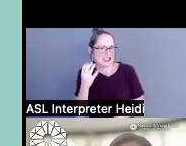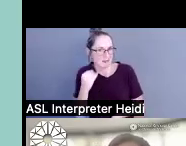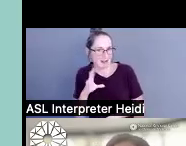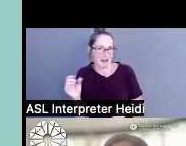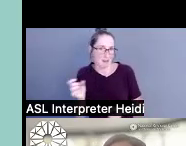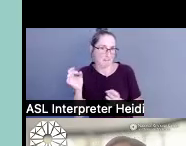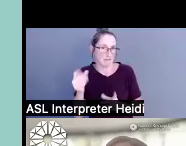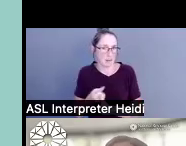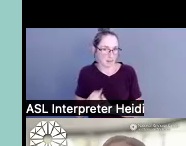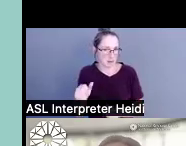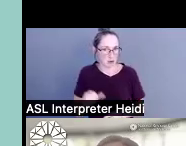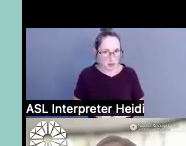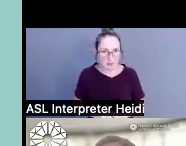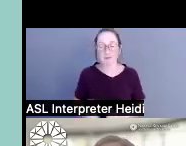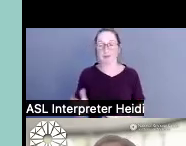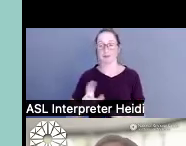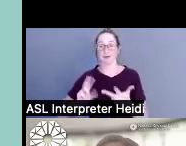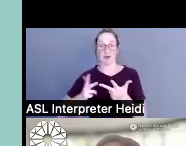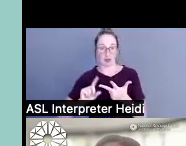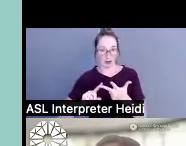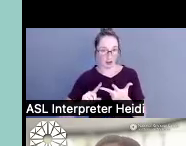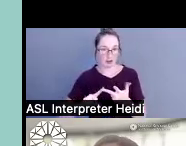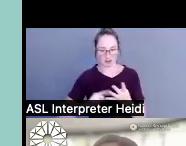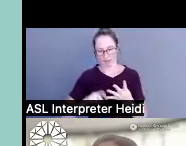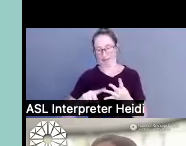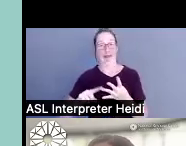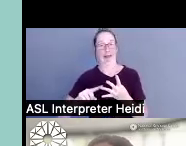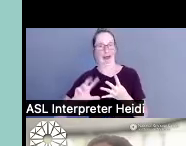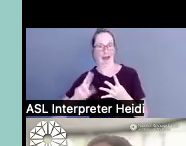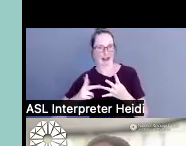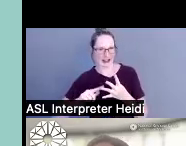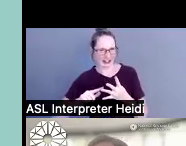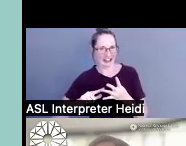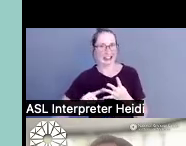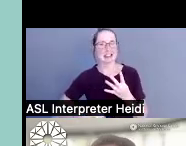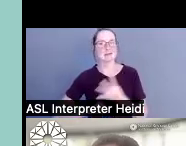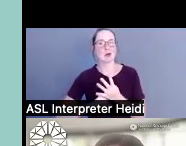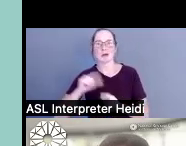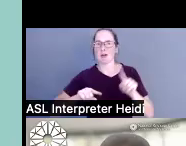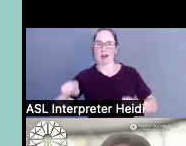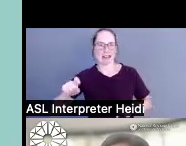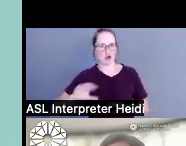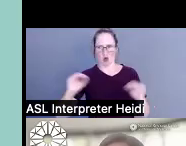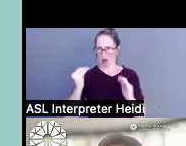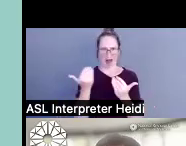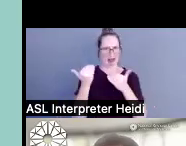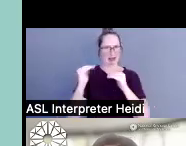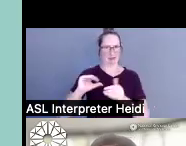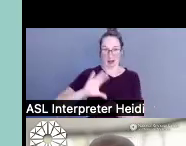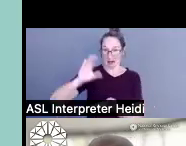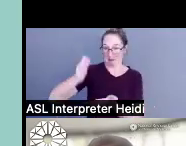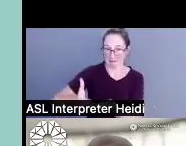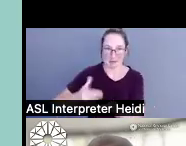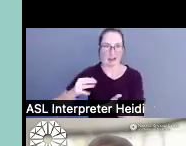abuse. Third, flexible funding supports a variety of needs, and there are no limitations on the amount